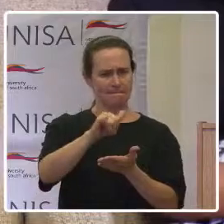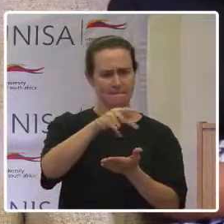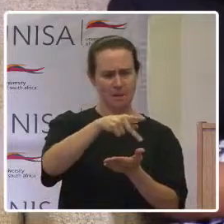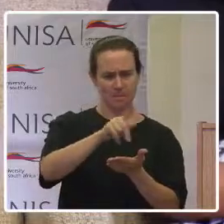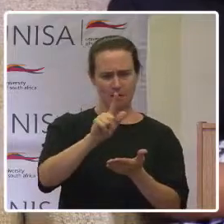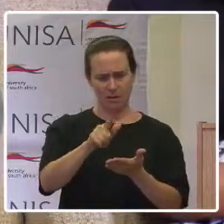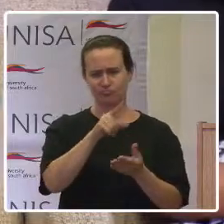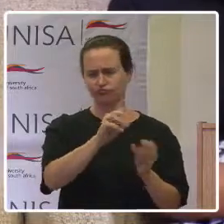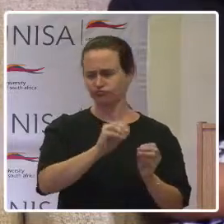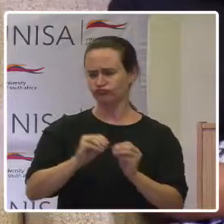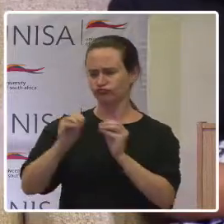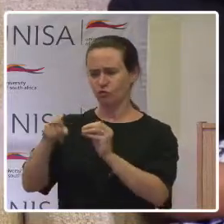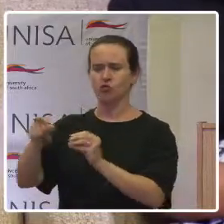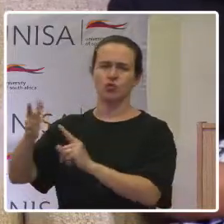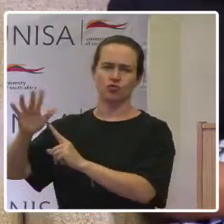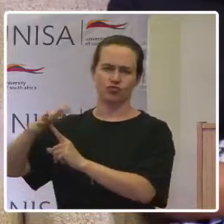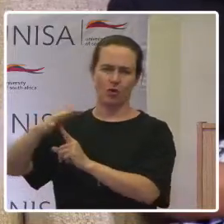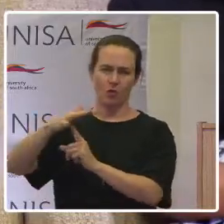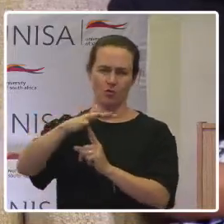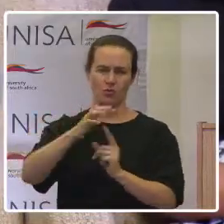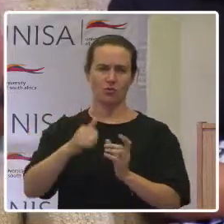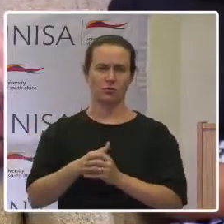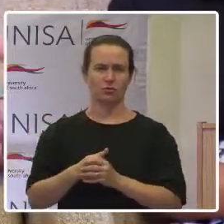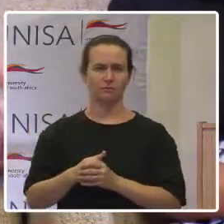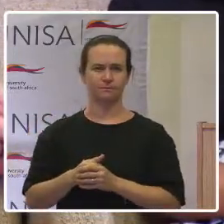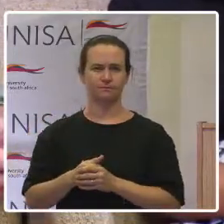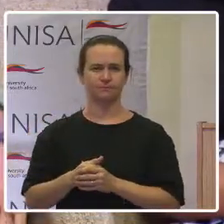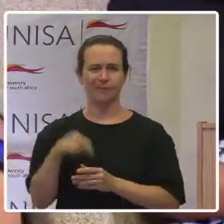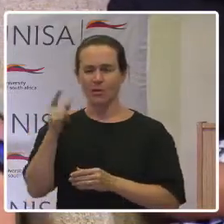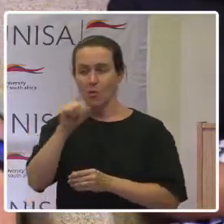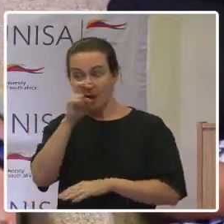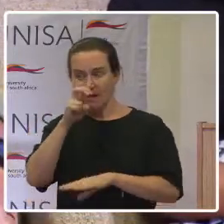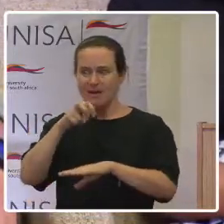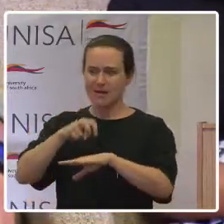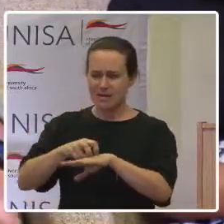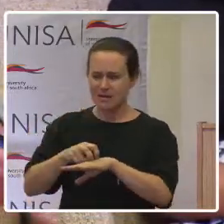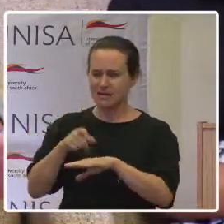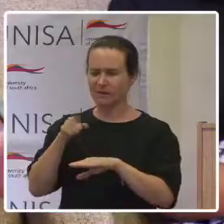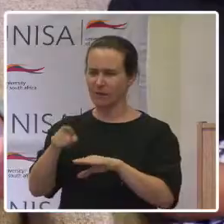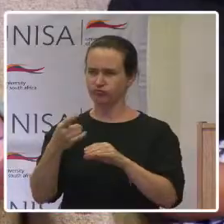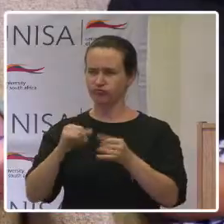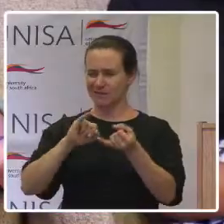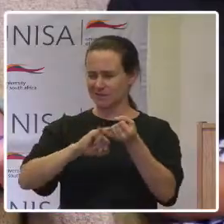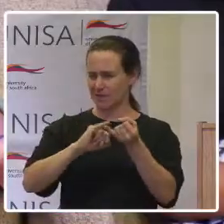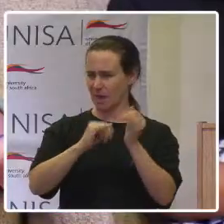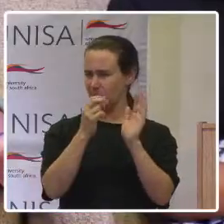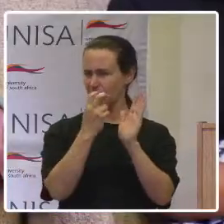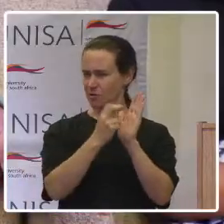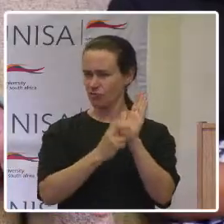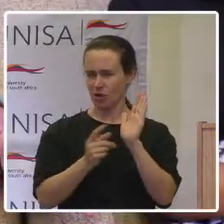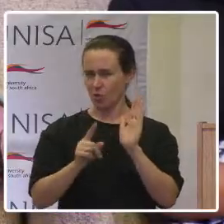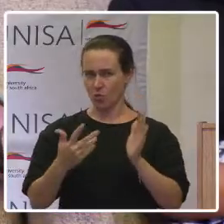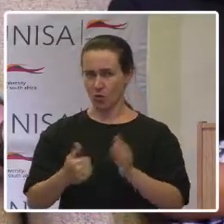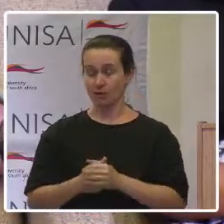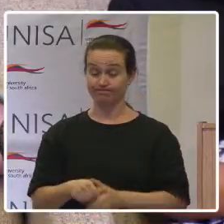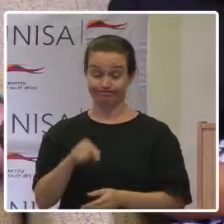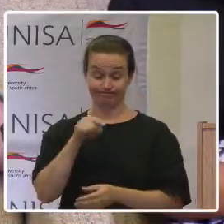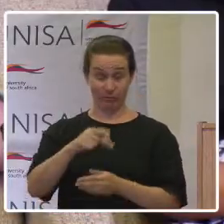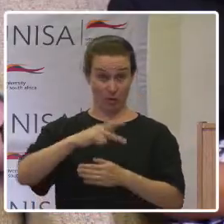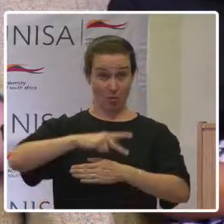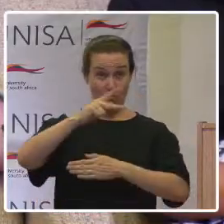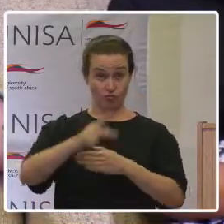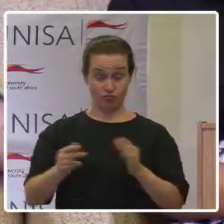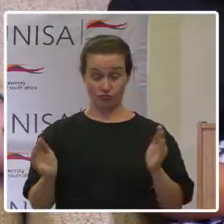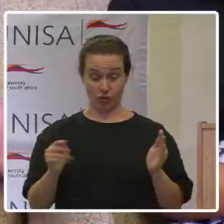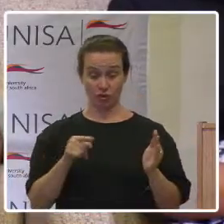side into the drone stuff and what is actually needed in terms of standard. That project, we